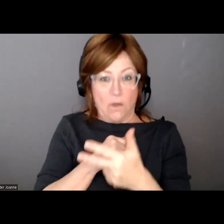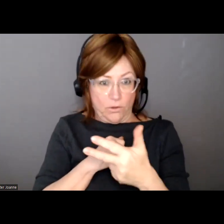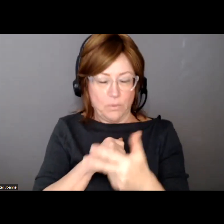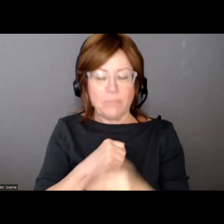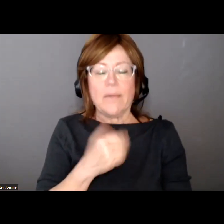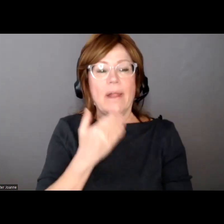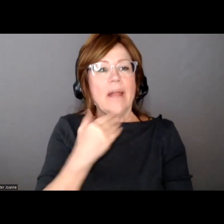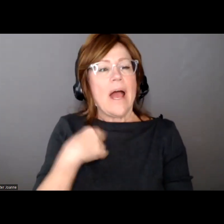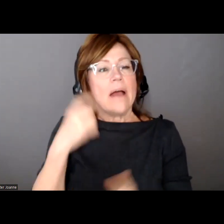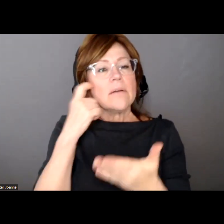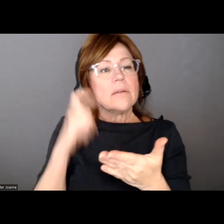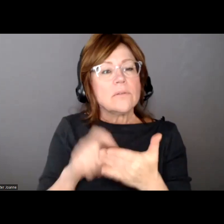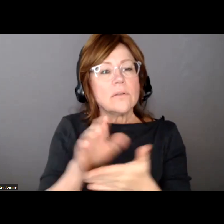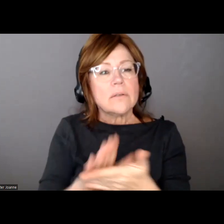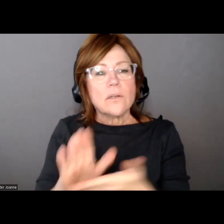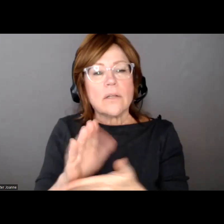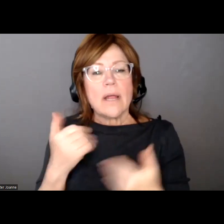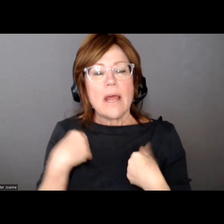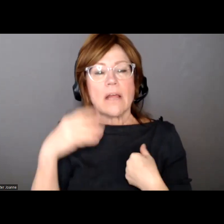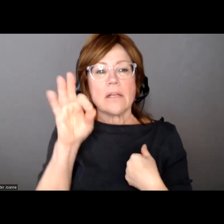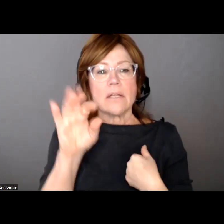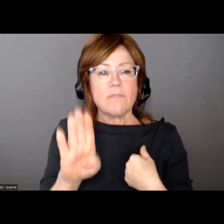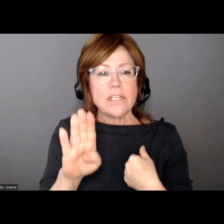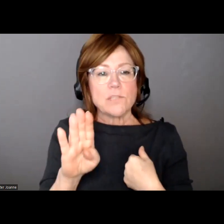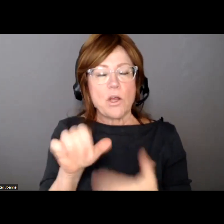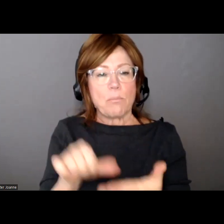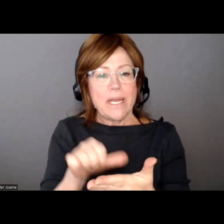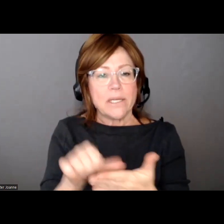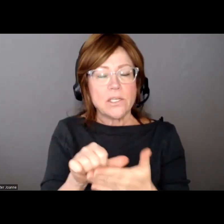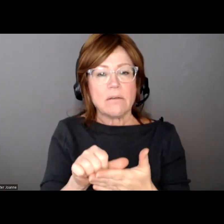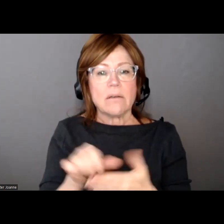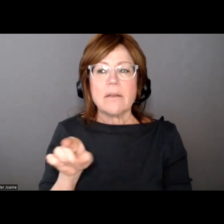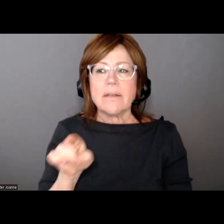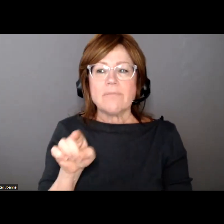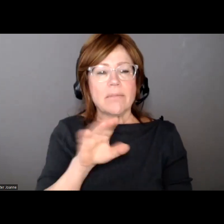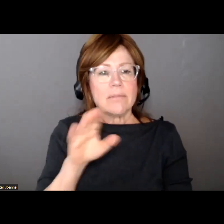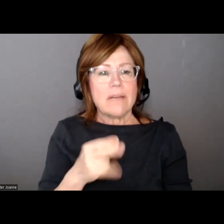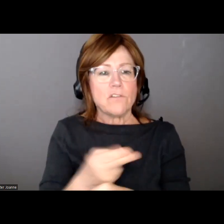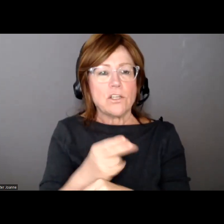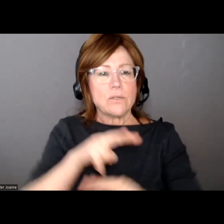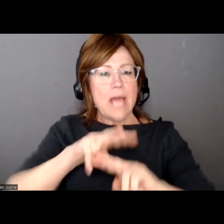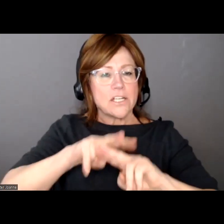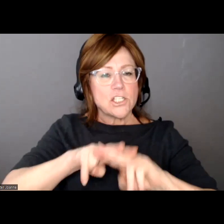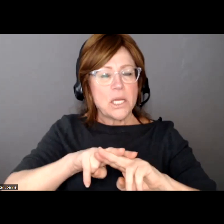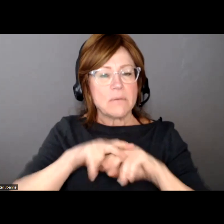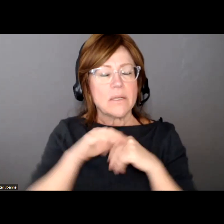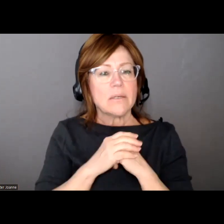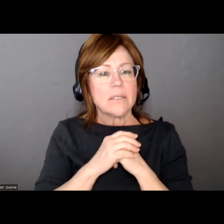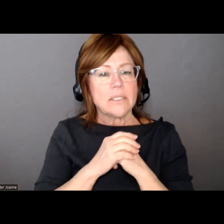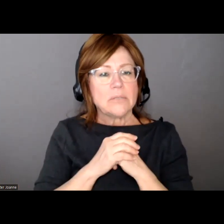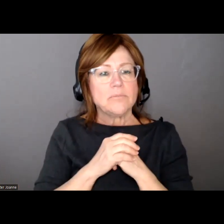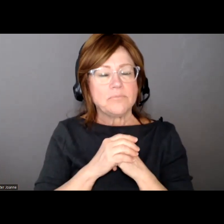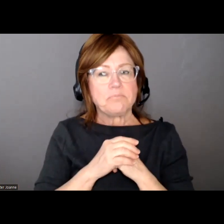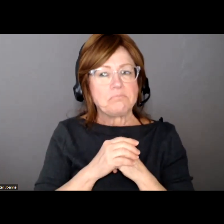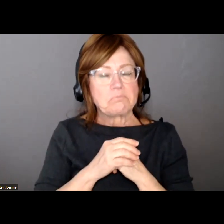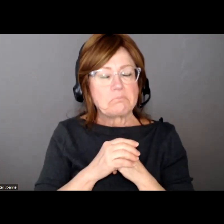I've noticed that college has a Facebook page, but they never use hashtags or anything like that. So it is